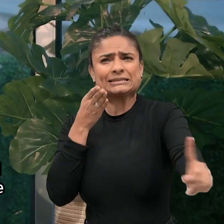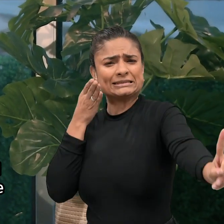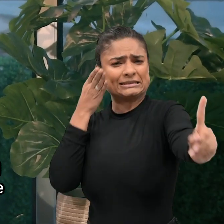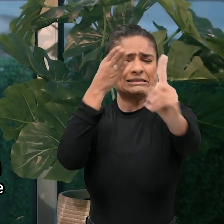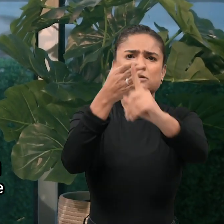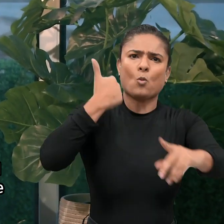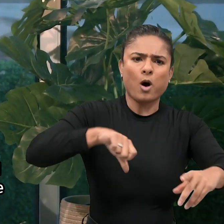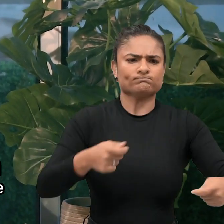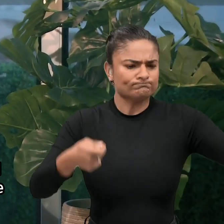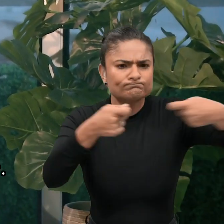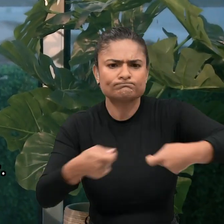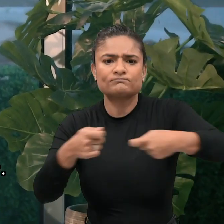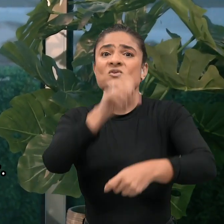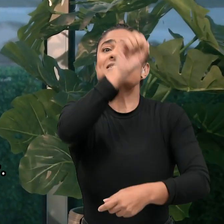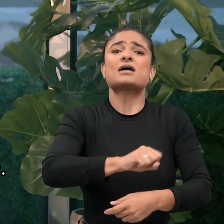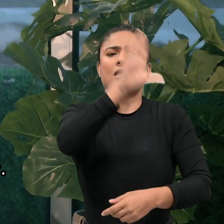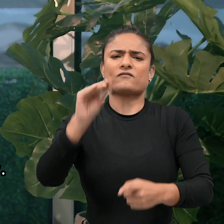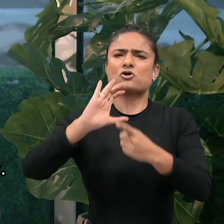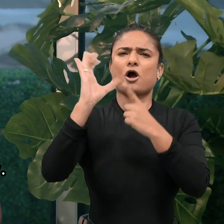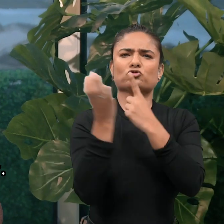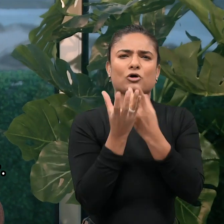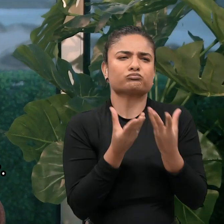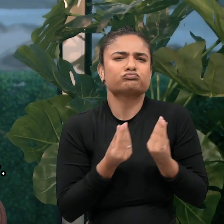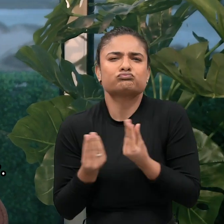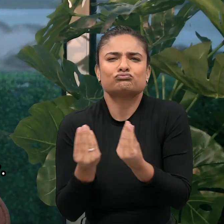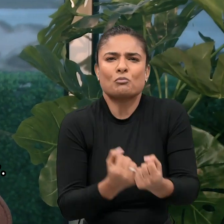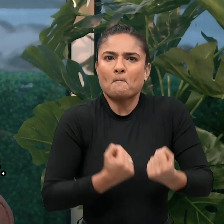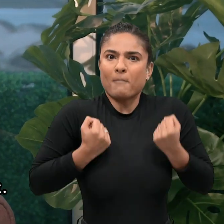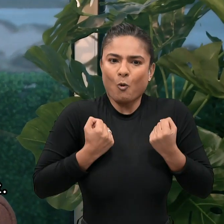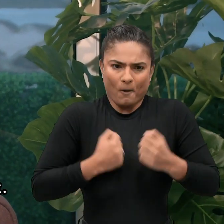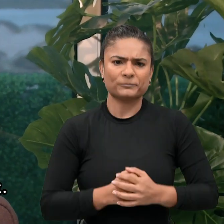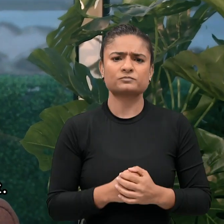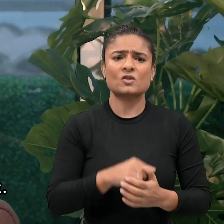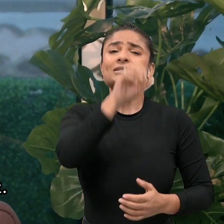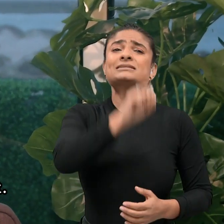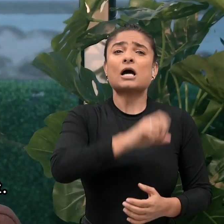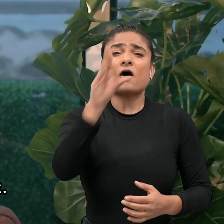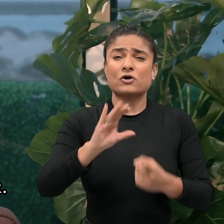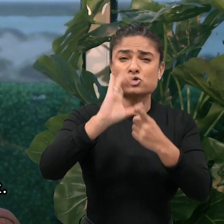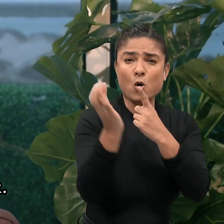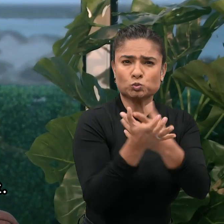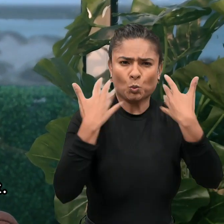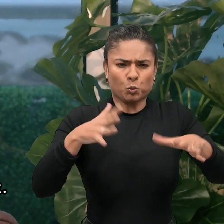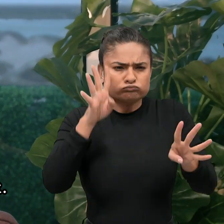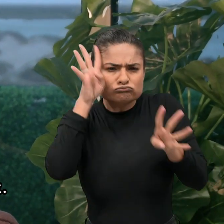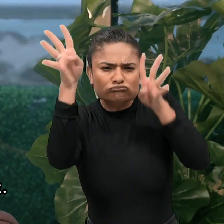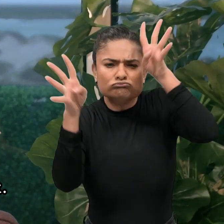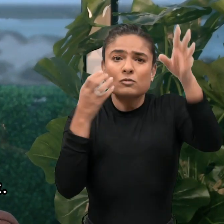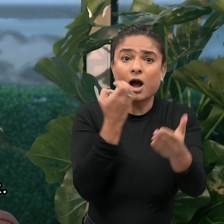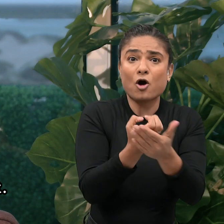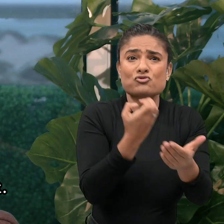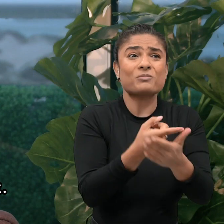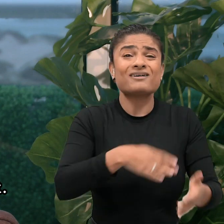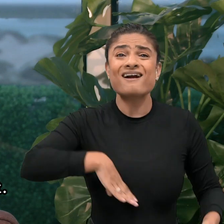businesses thrive and contribute to South Africa's cultural soft power. The South African cultural and creative economy